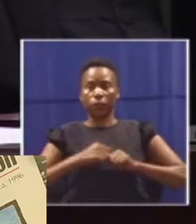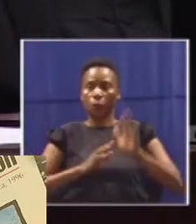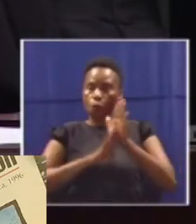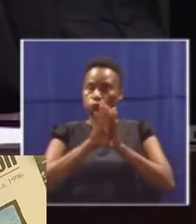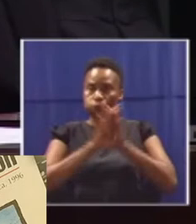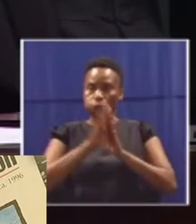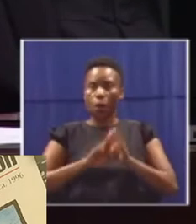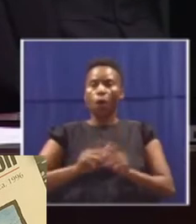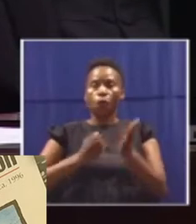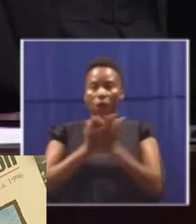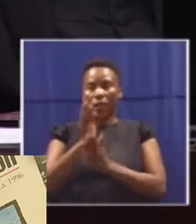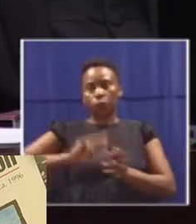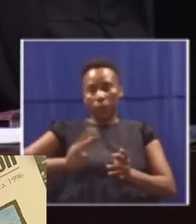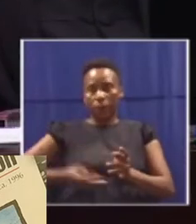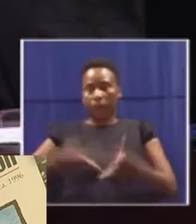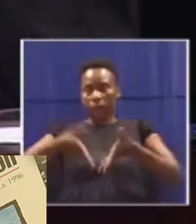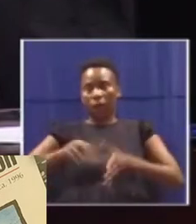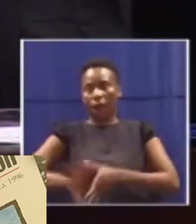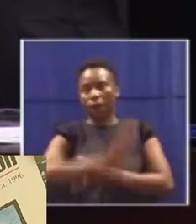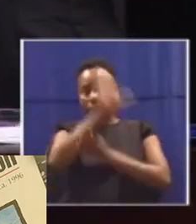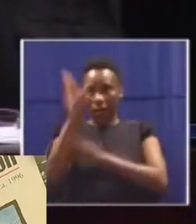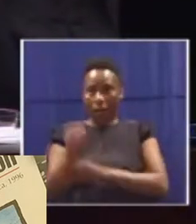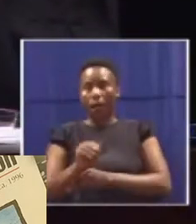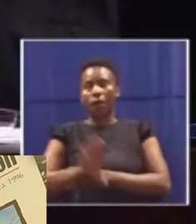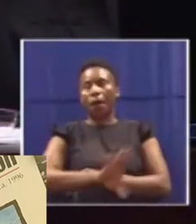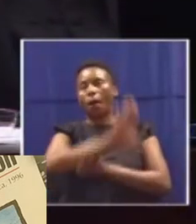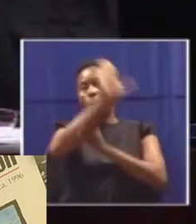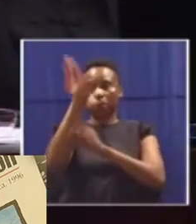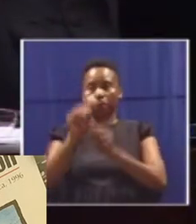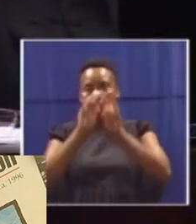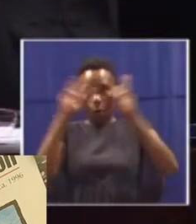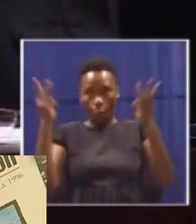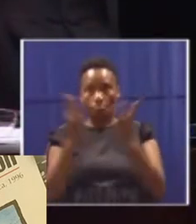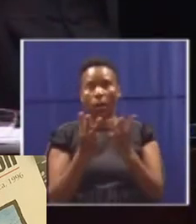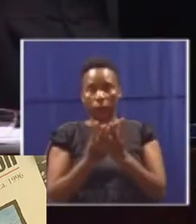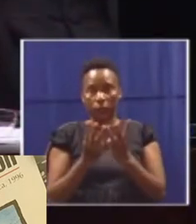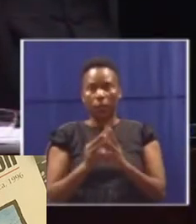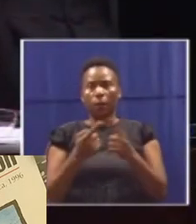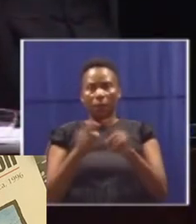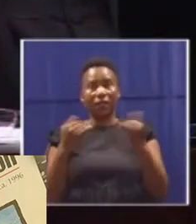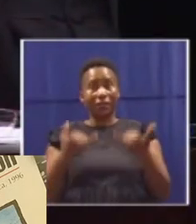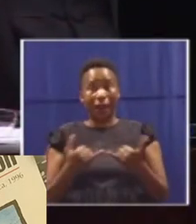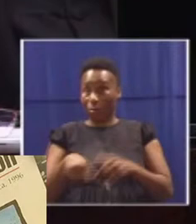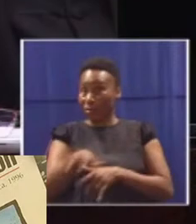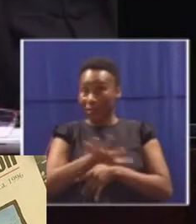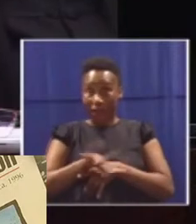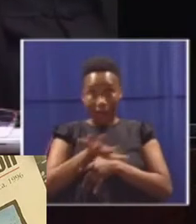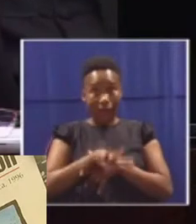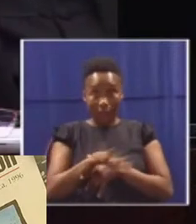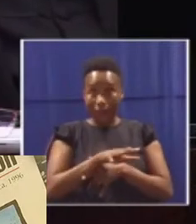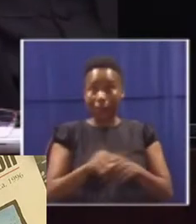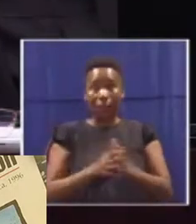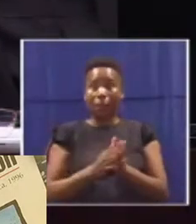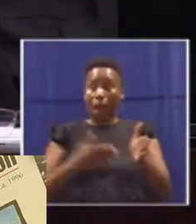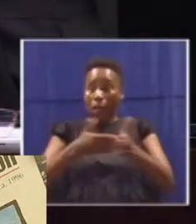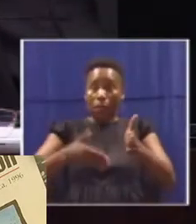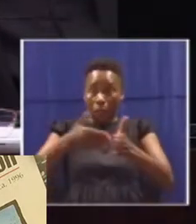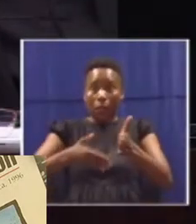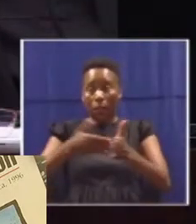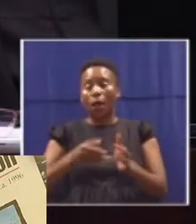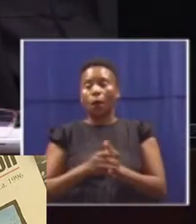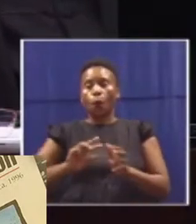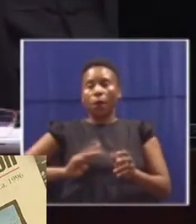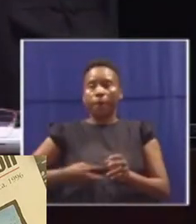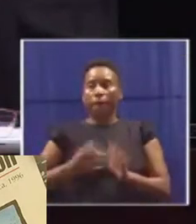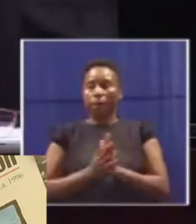Africa, Africa, and the world. However, measured against the current social circumstances and other stumbling blocks faced by women